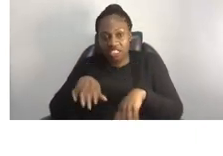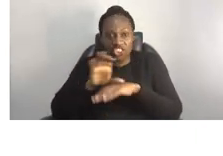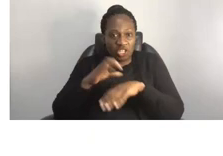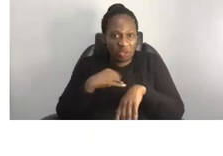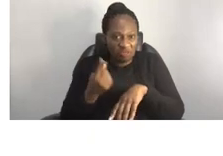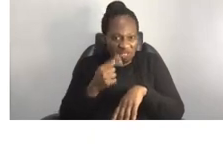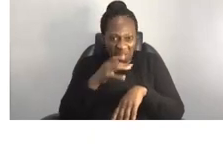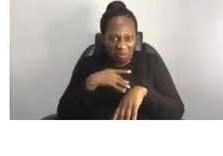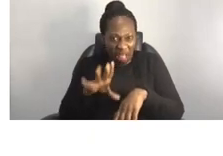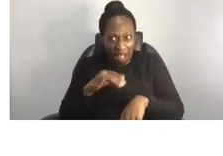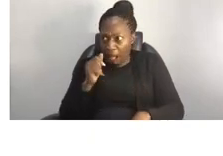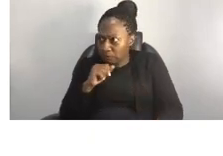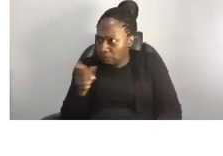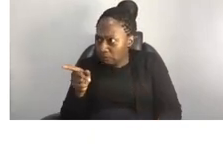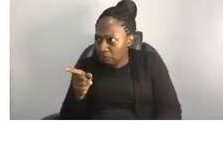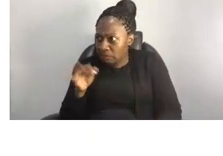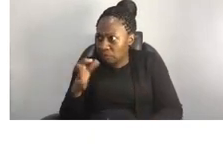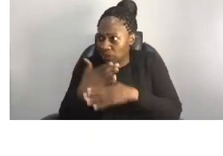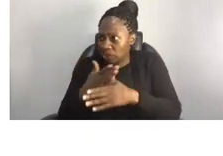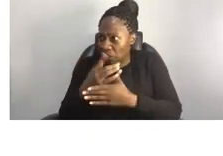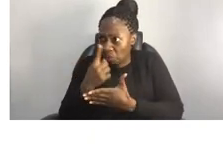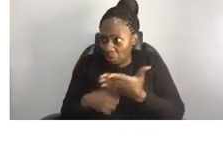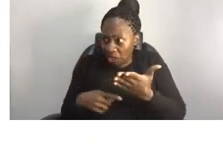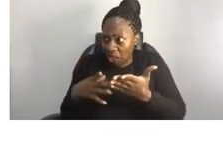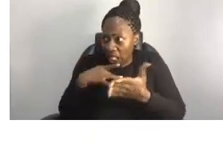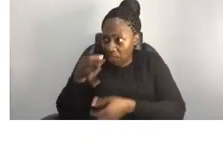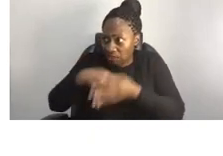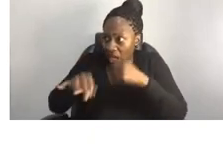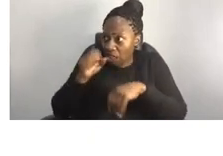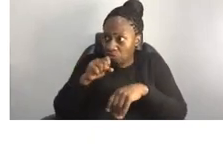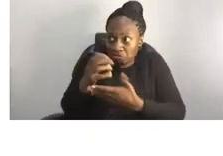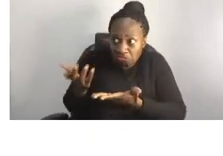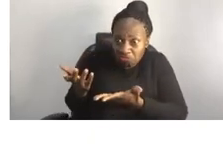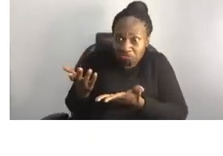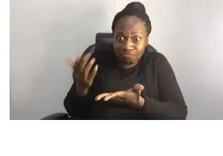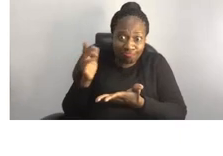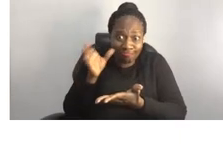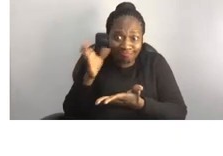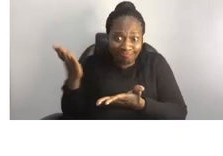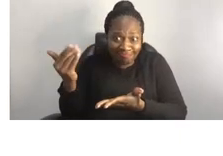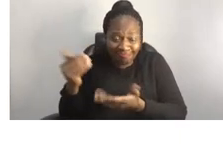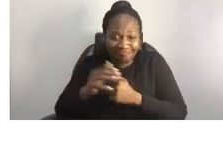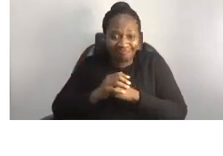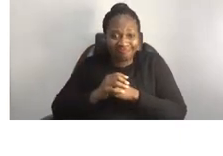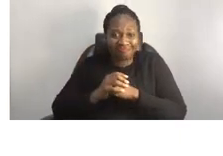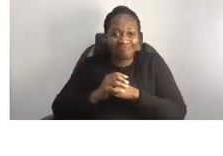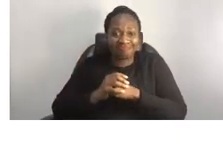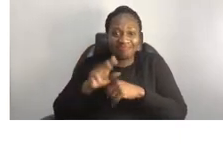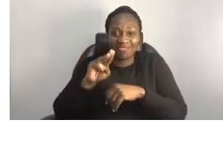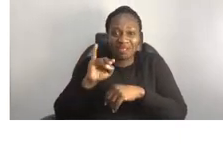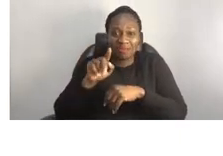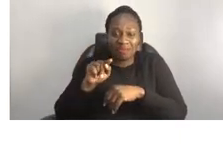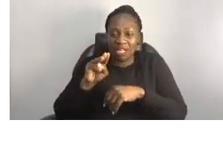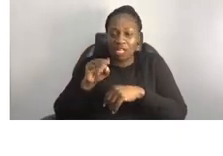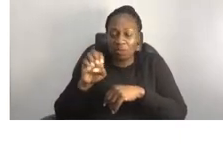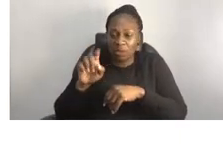one, I don't like ice cream. If you want to share what you like instead of ice cream, we would love to hear that too. Mint Moose